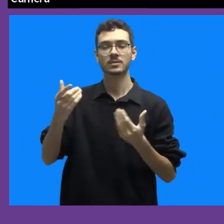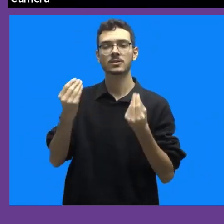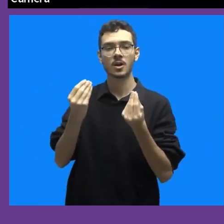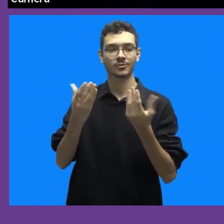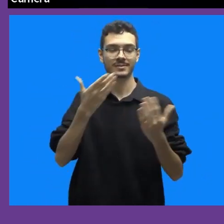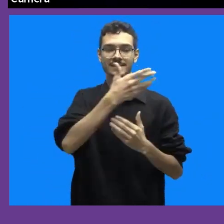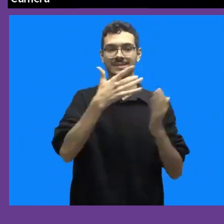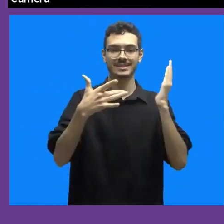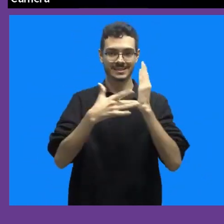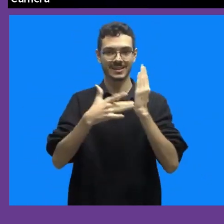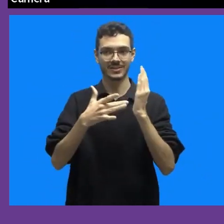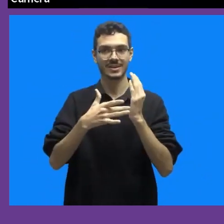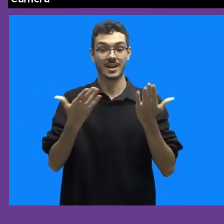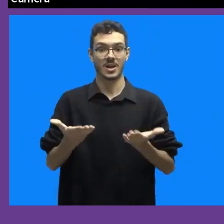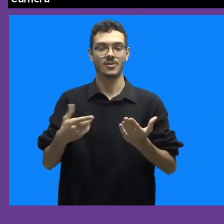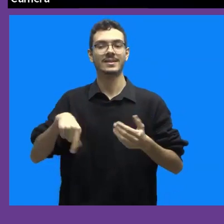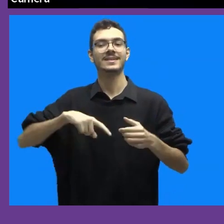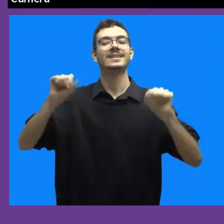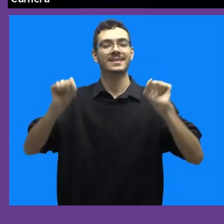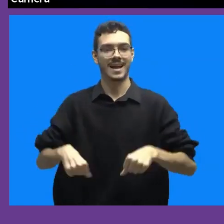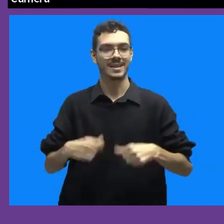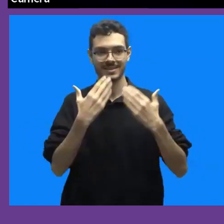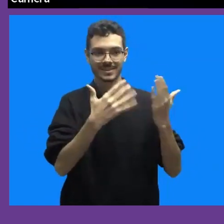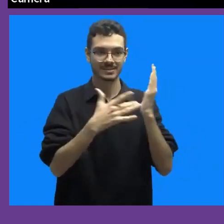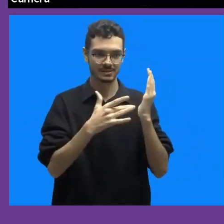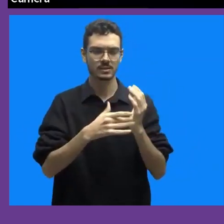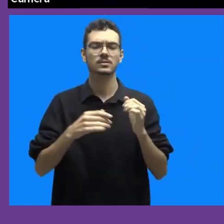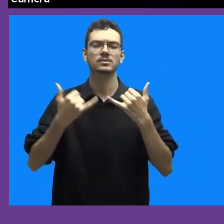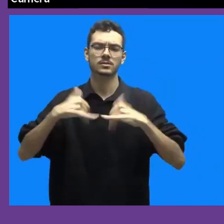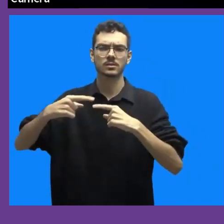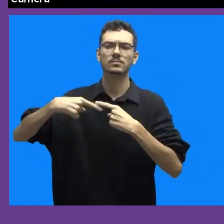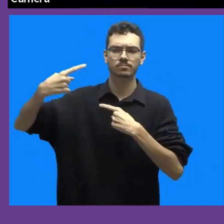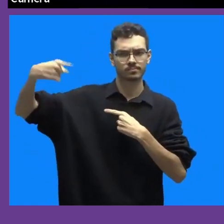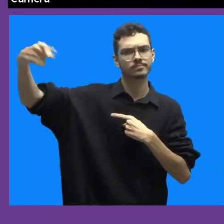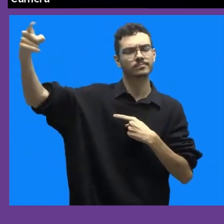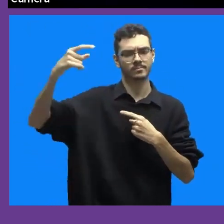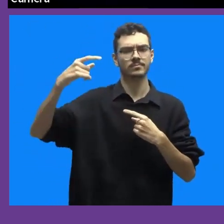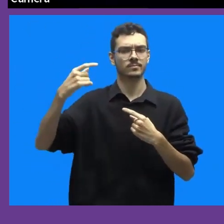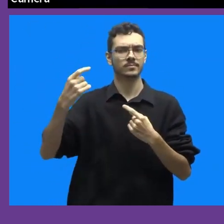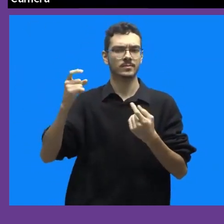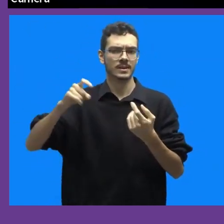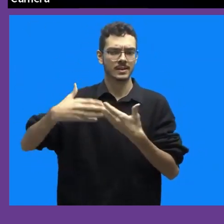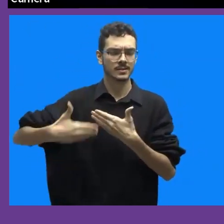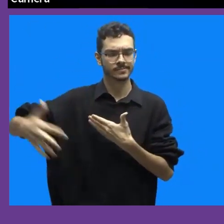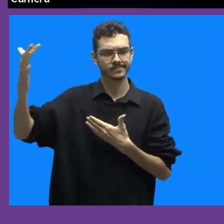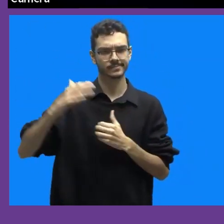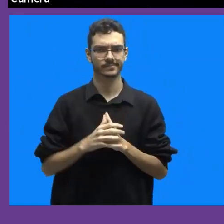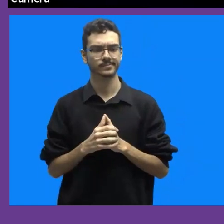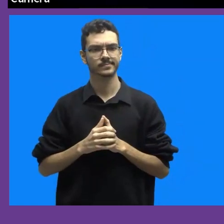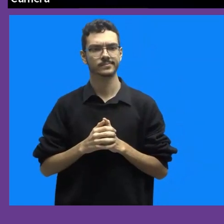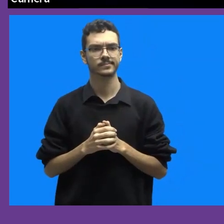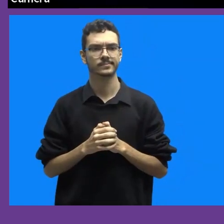This forward-looking approach reminds us that technology can be a cornerstone of accessibility,